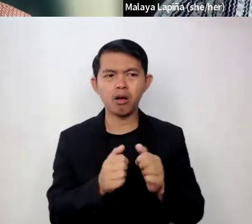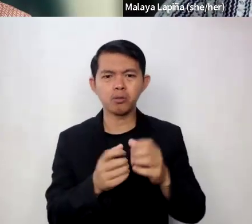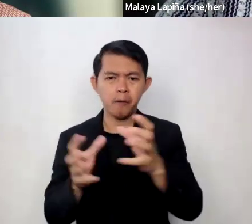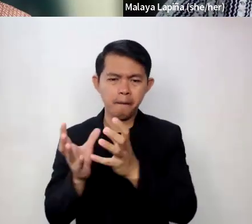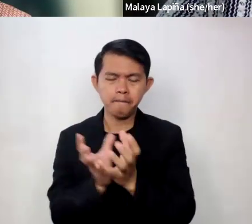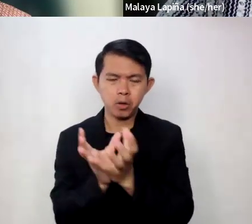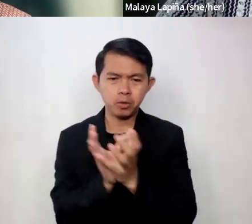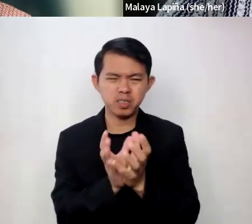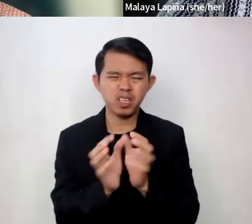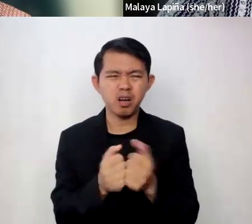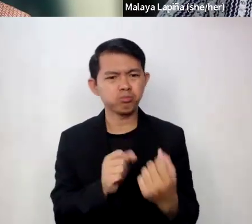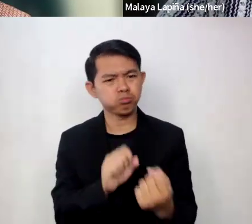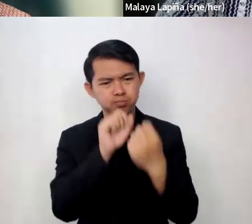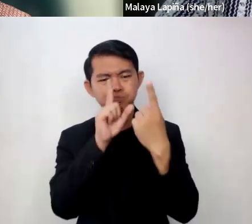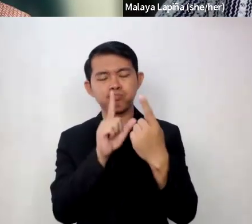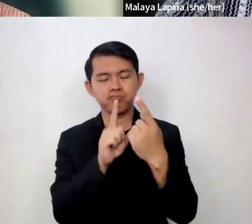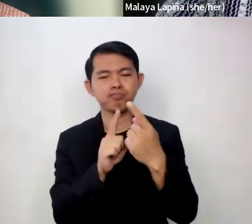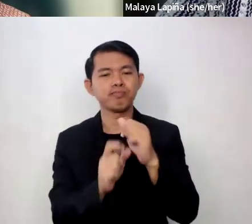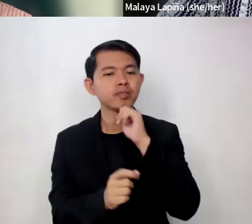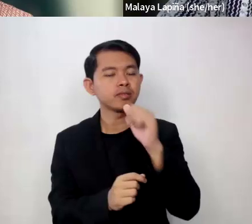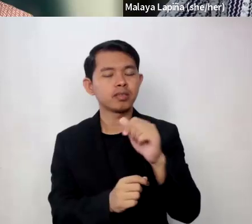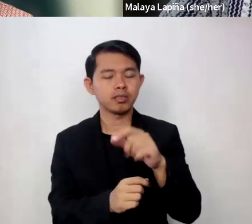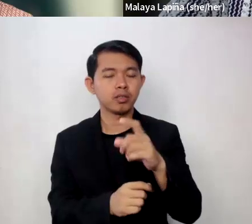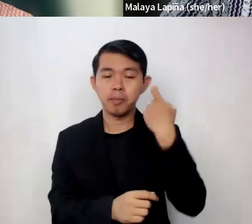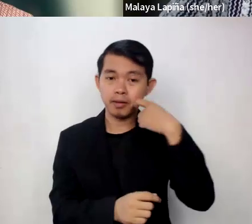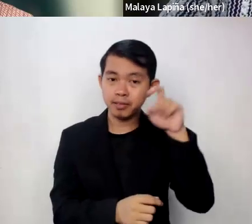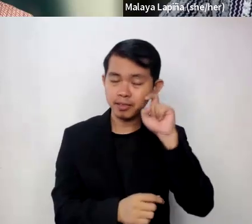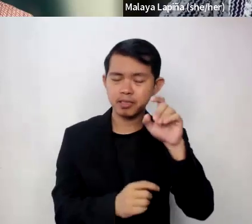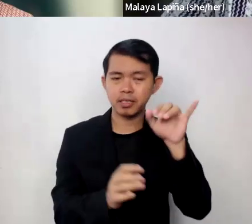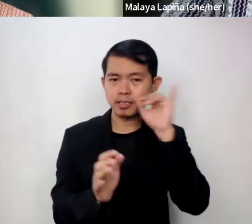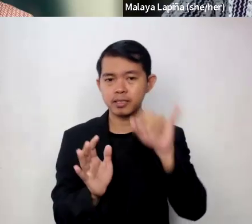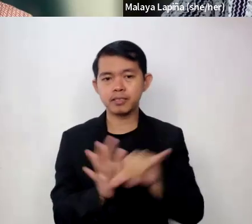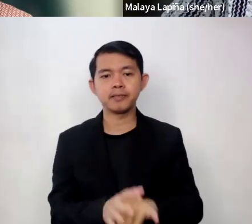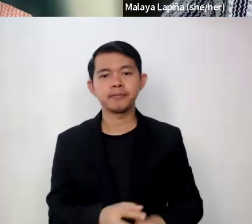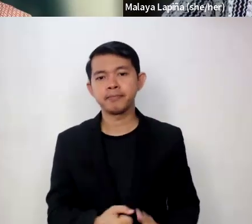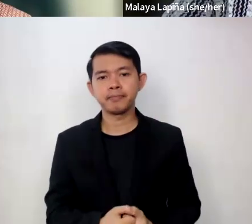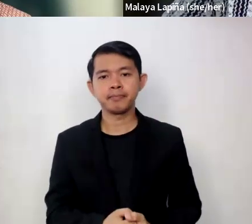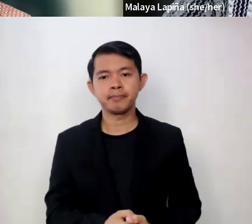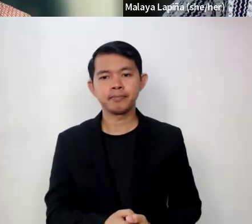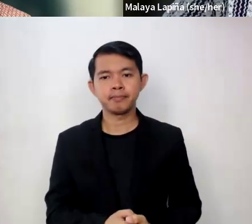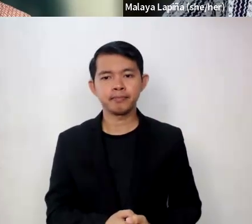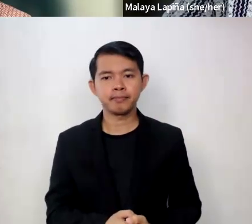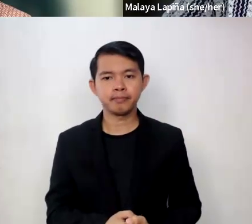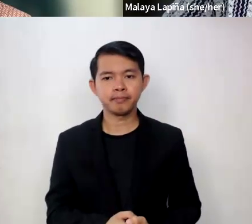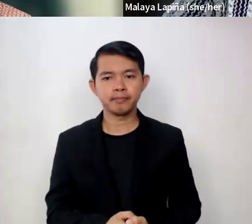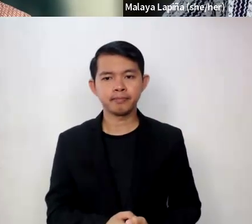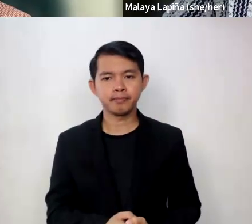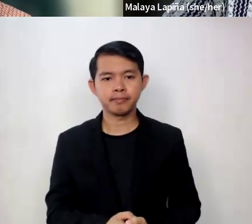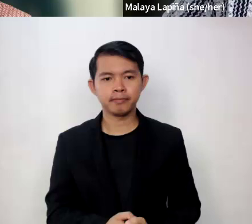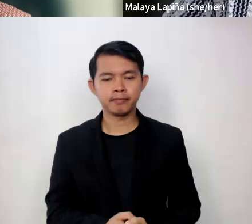the non-binary identities, trans identities, and whatsoever. I think the first, I think